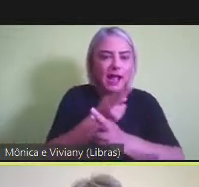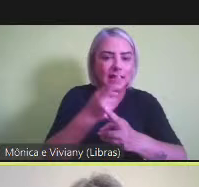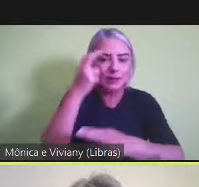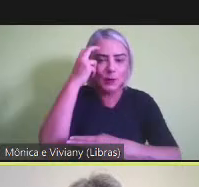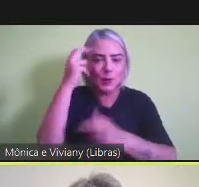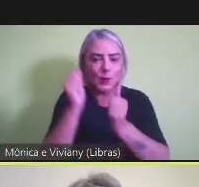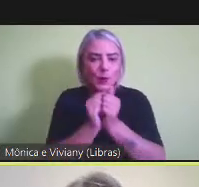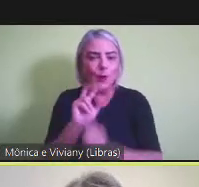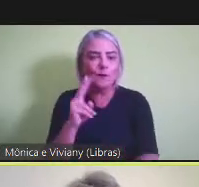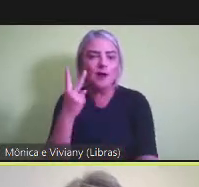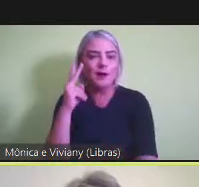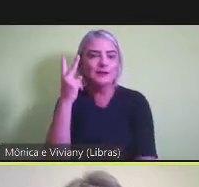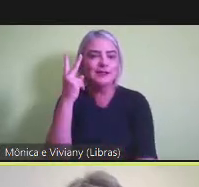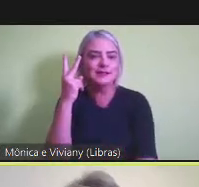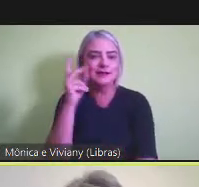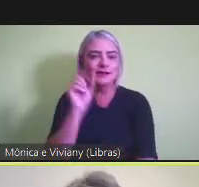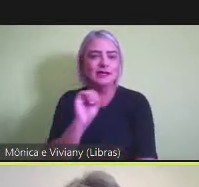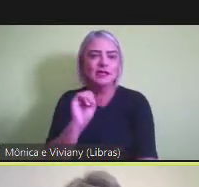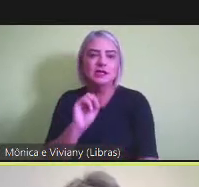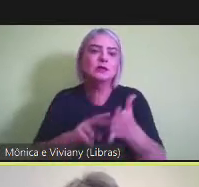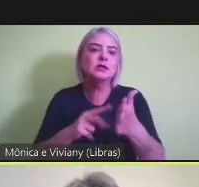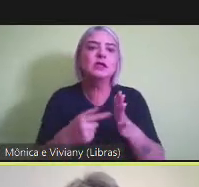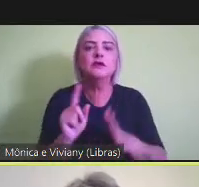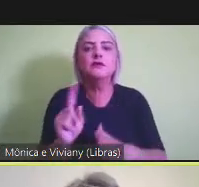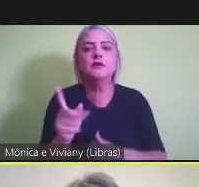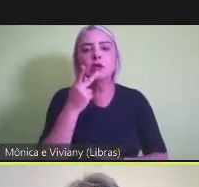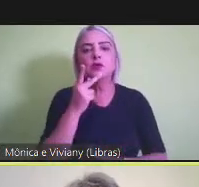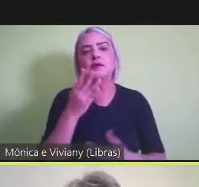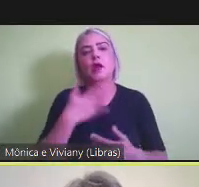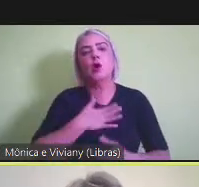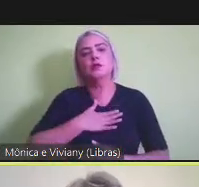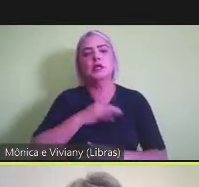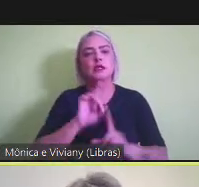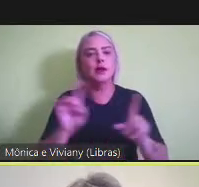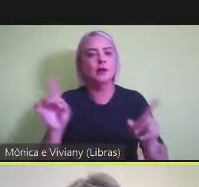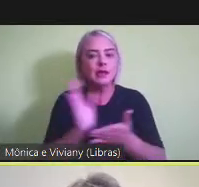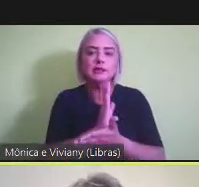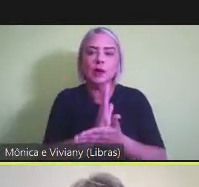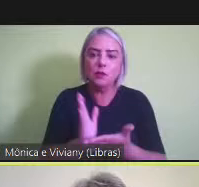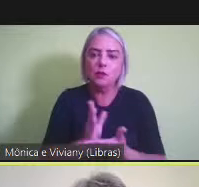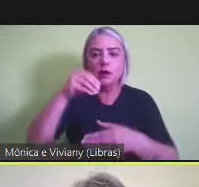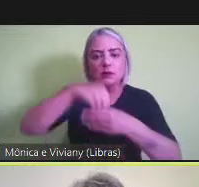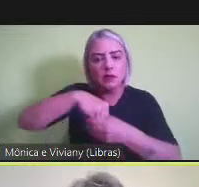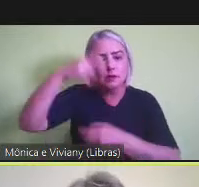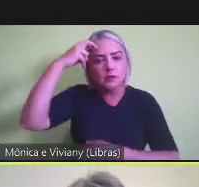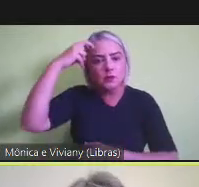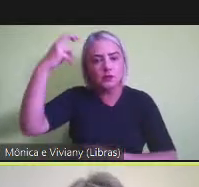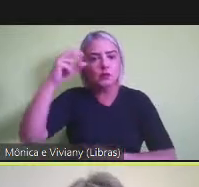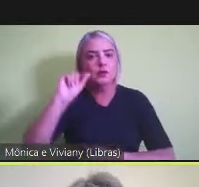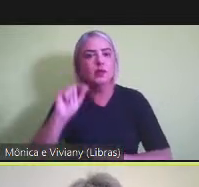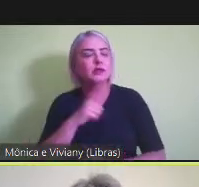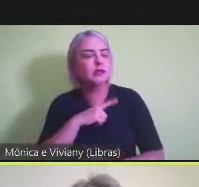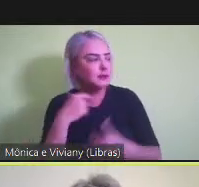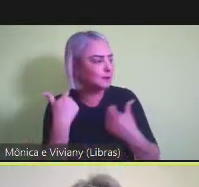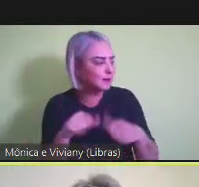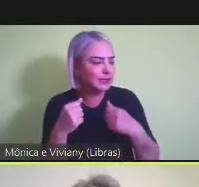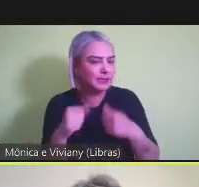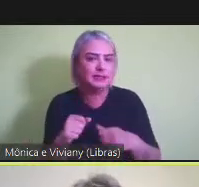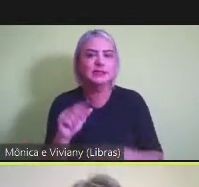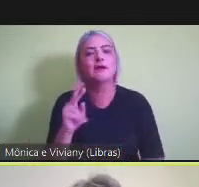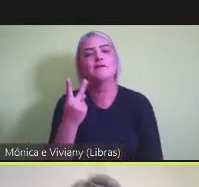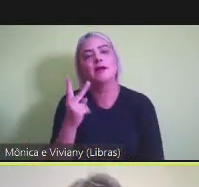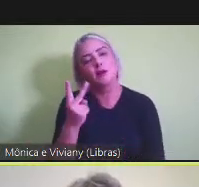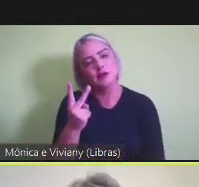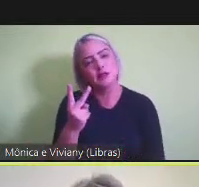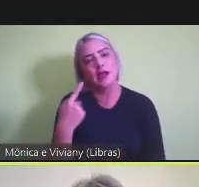are in a relationship with culture that we have to value it, not to they take it for granted. So